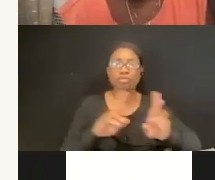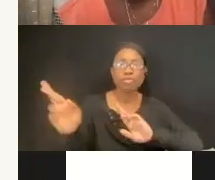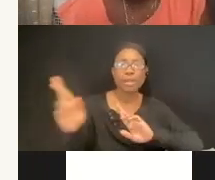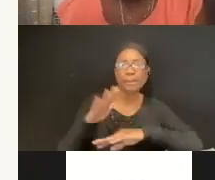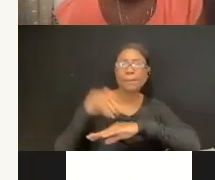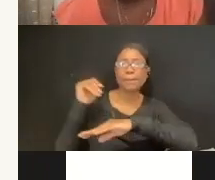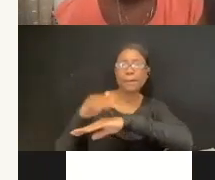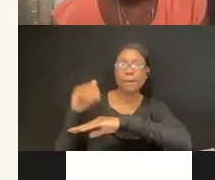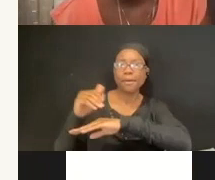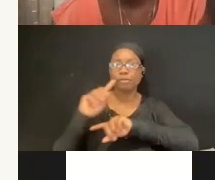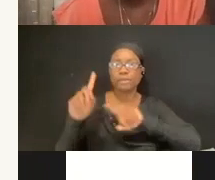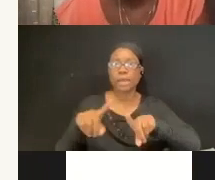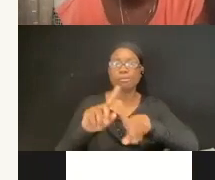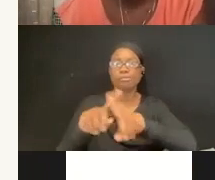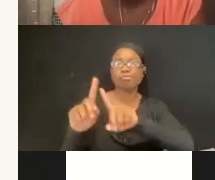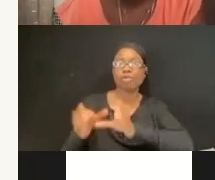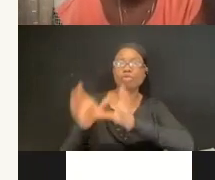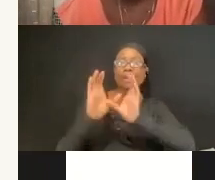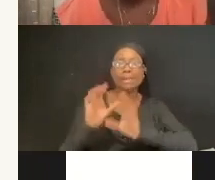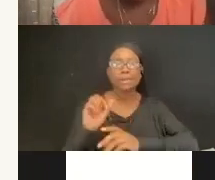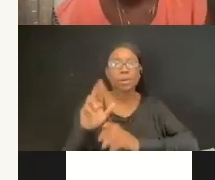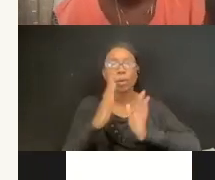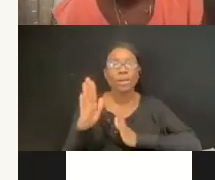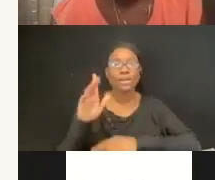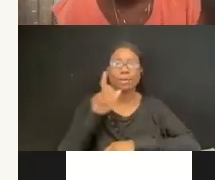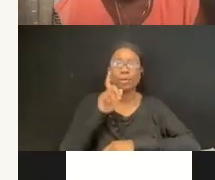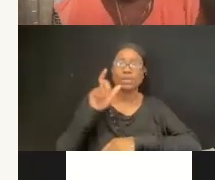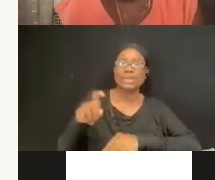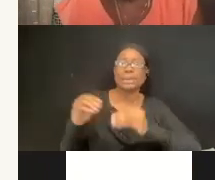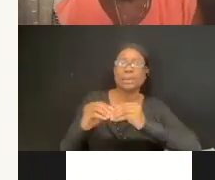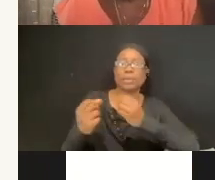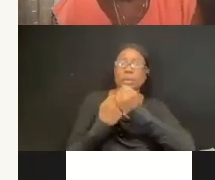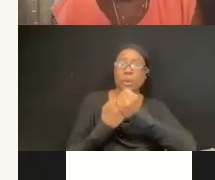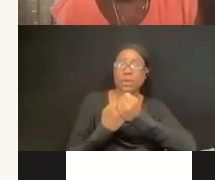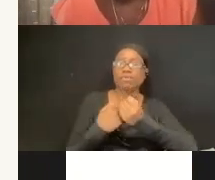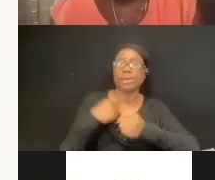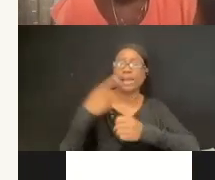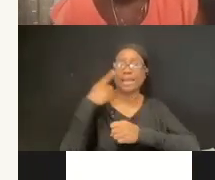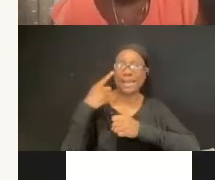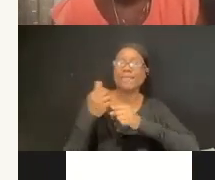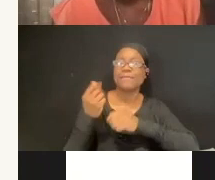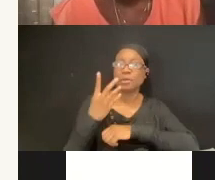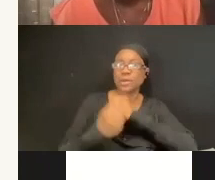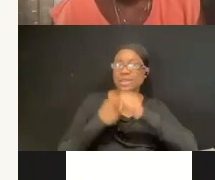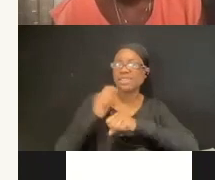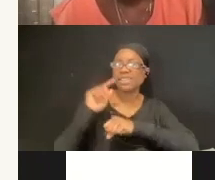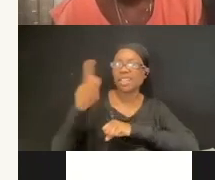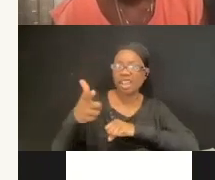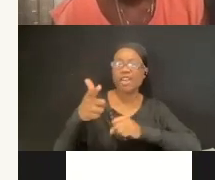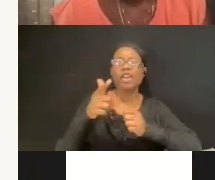support. And so I think a couple of years later, they officially named it the Social Justice Emotional